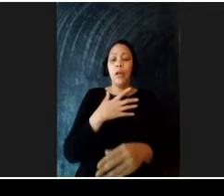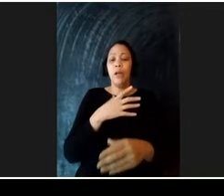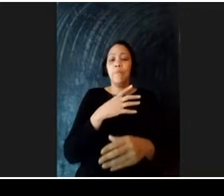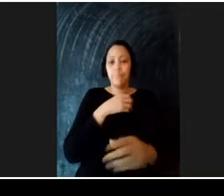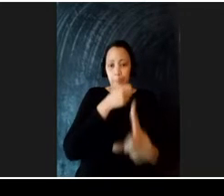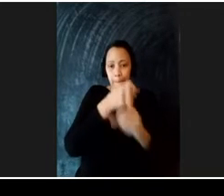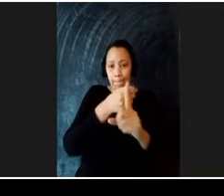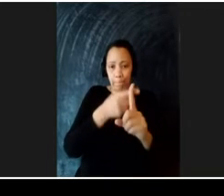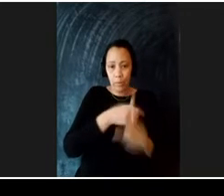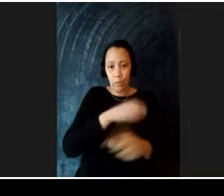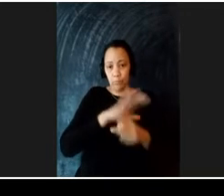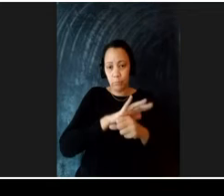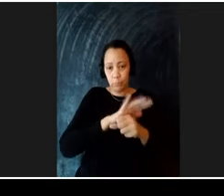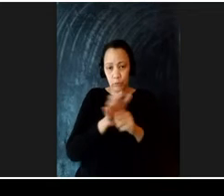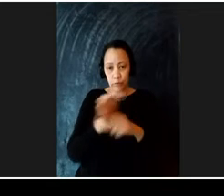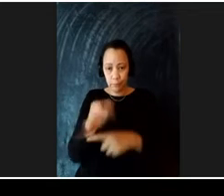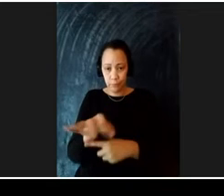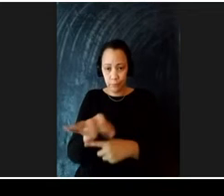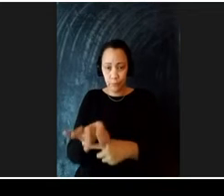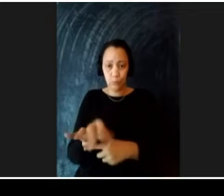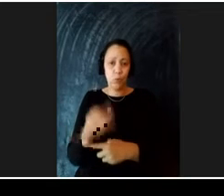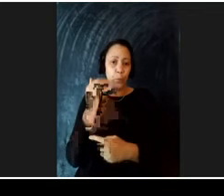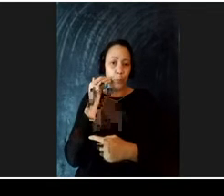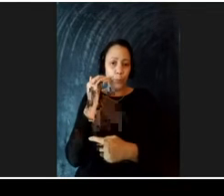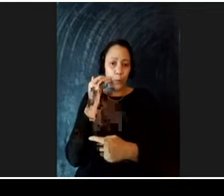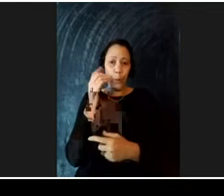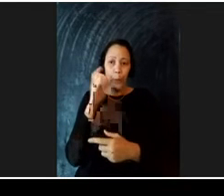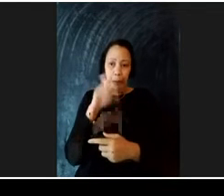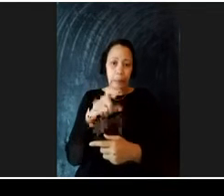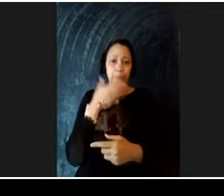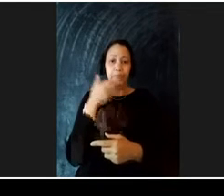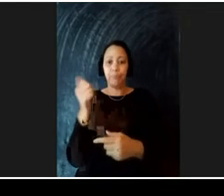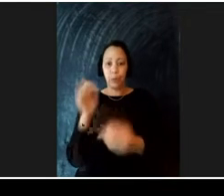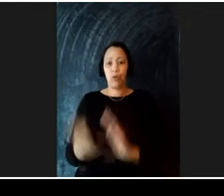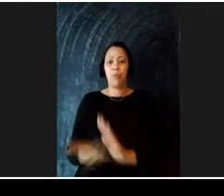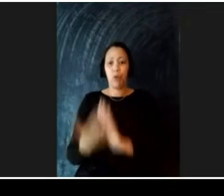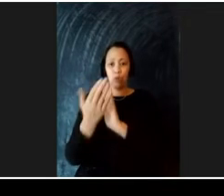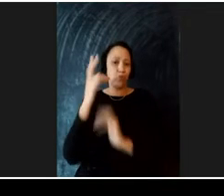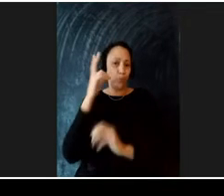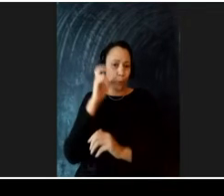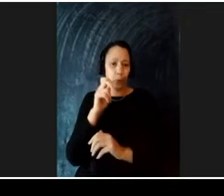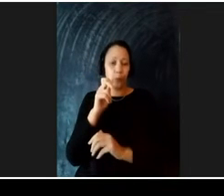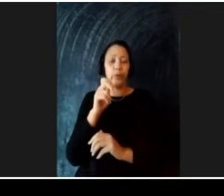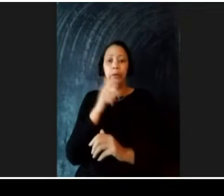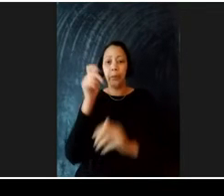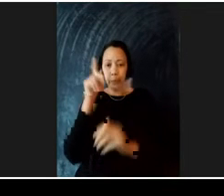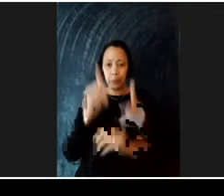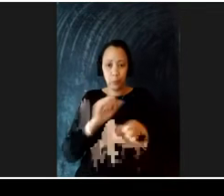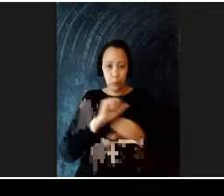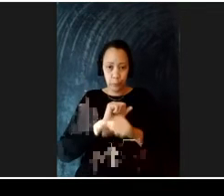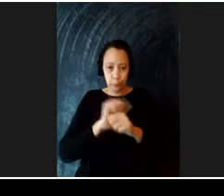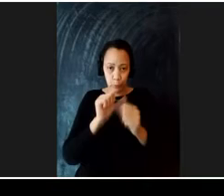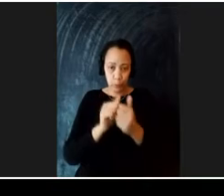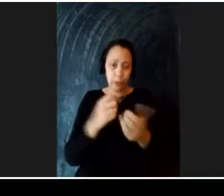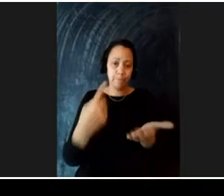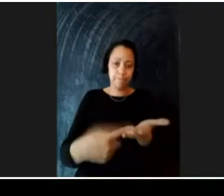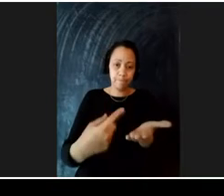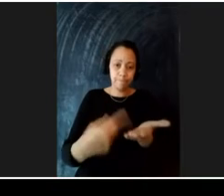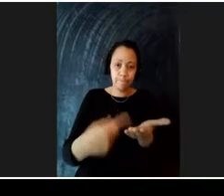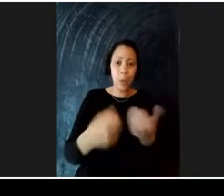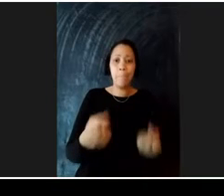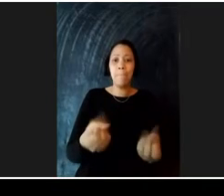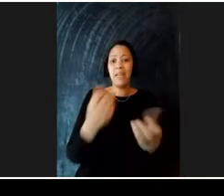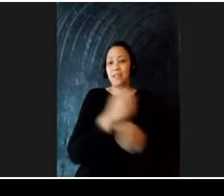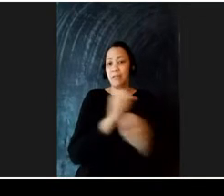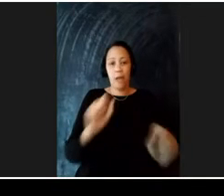that's what we've done in New York City and that's what we've done at URI so we offer additional services such as economic empowerment programs for survivors